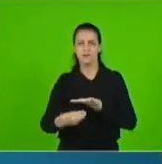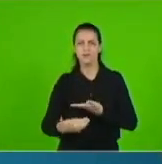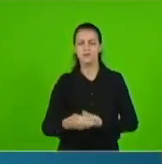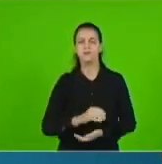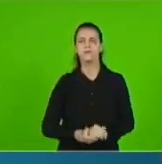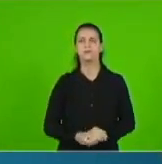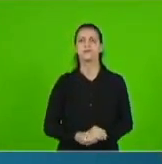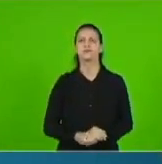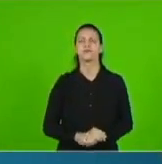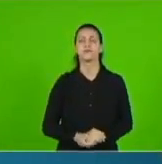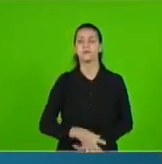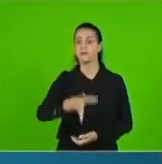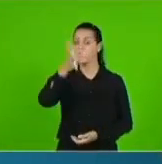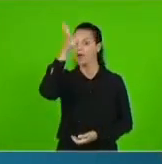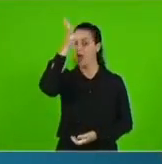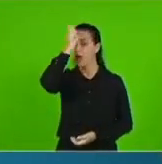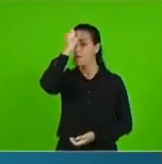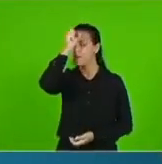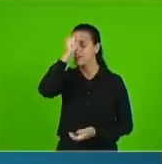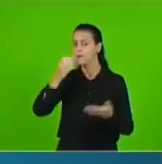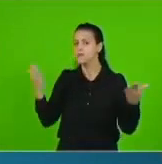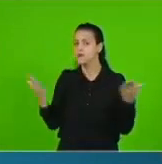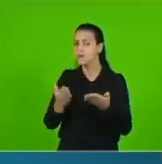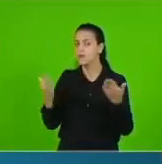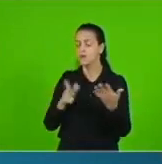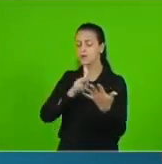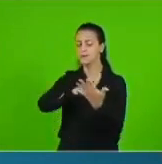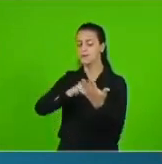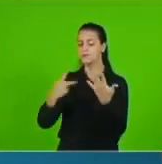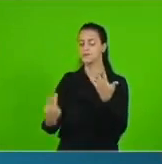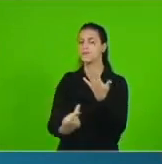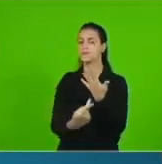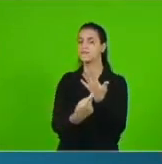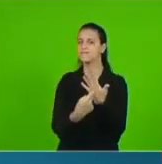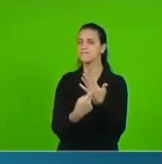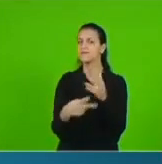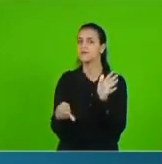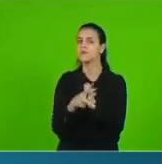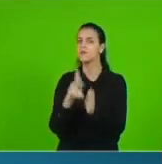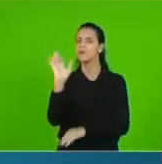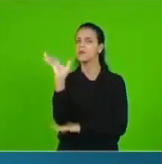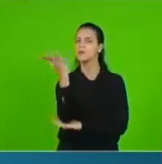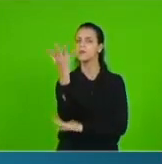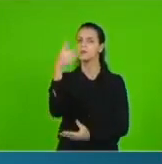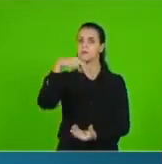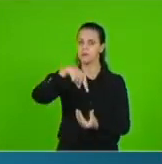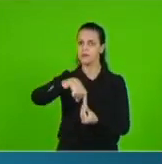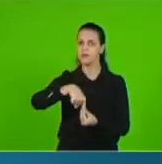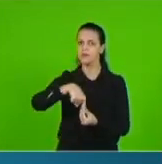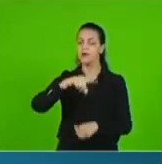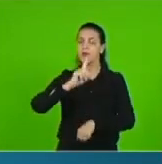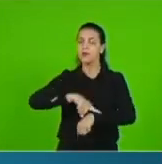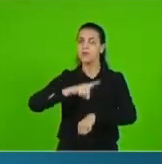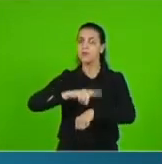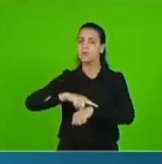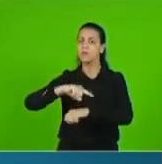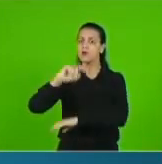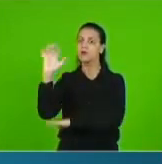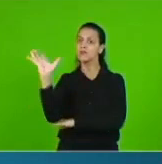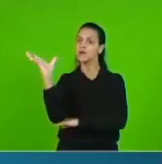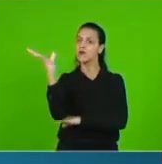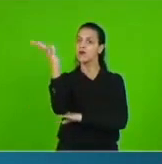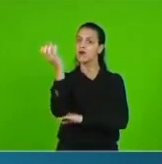32. Let's read. "Now learn this parable from the fig tree. When its branch has